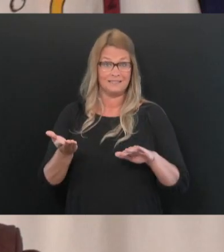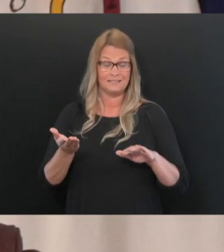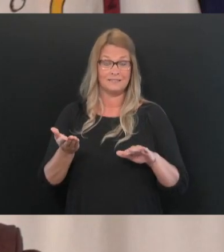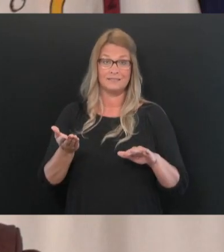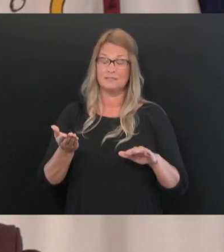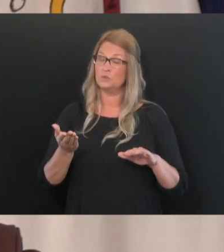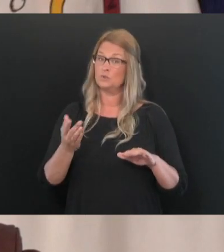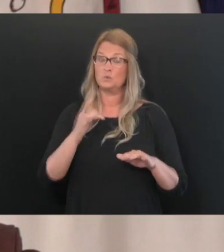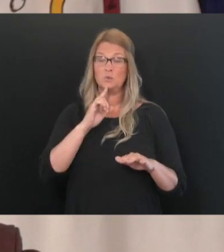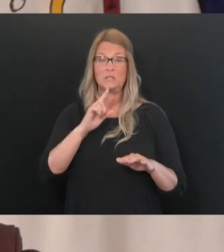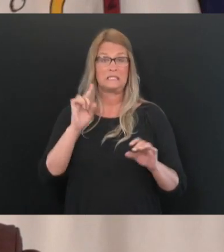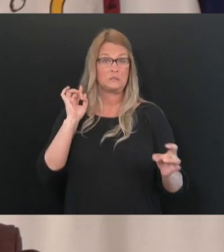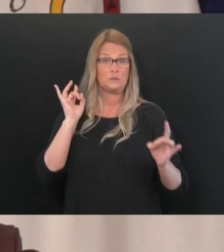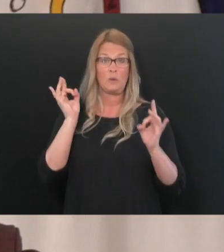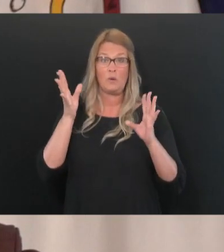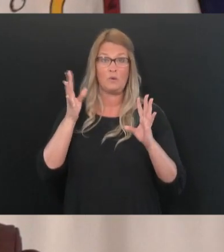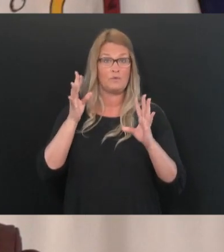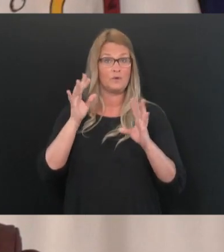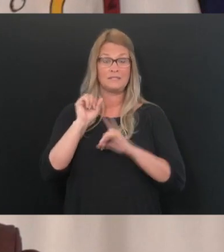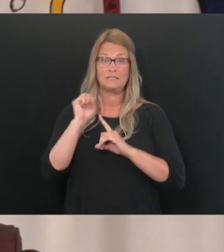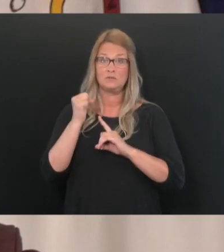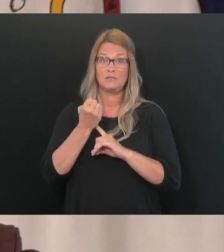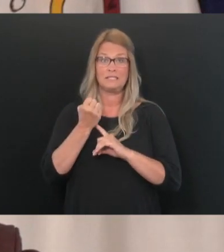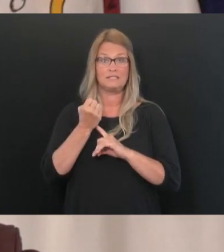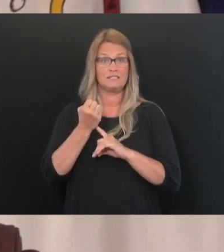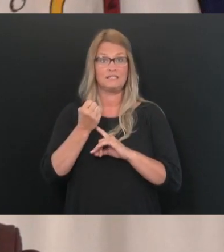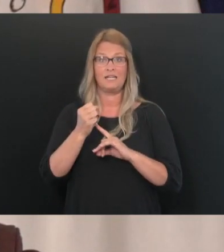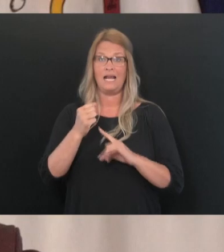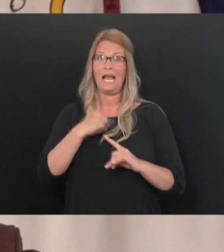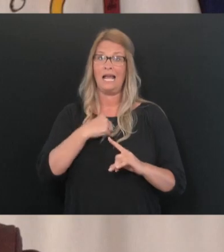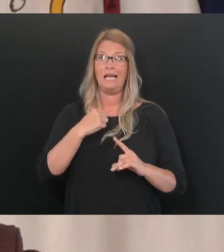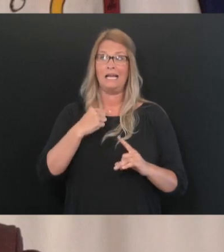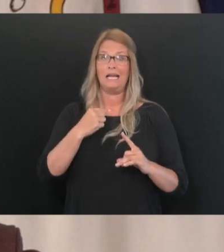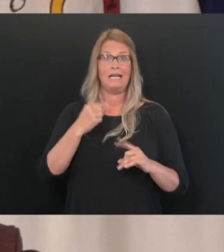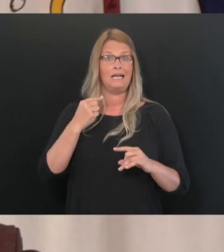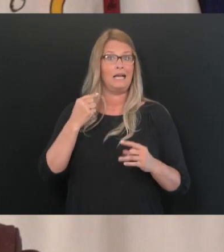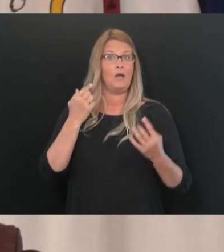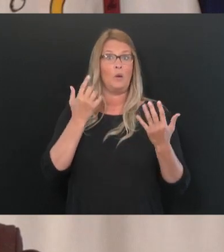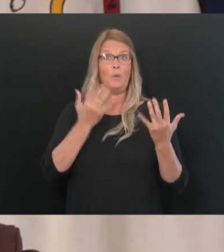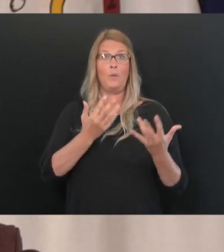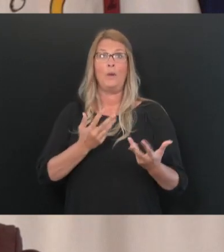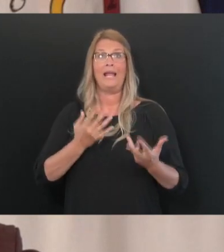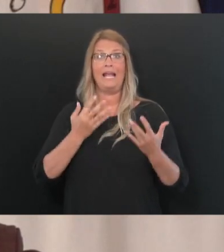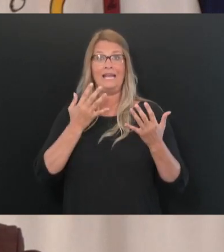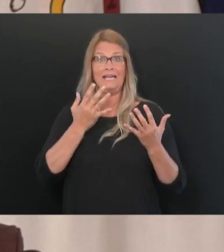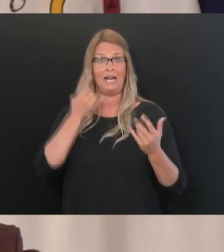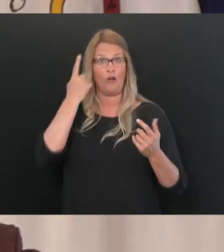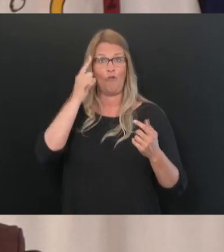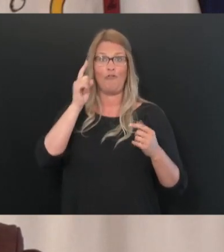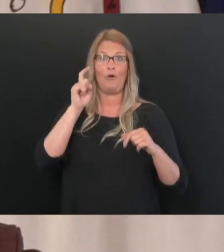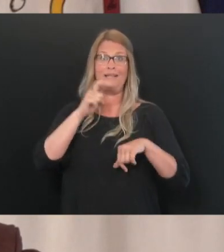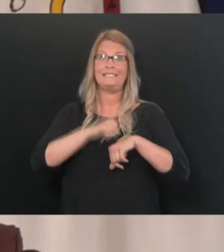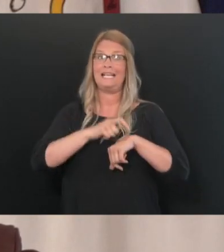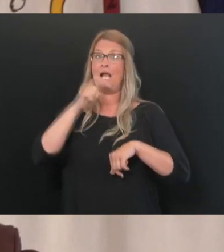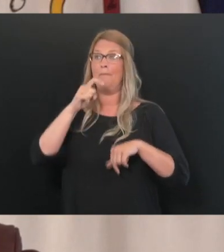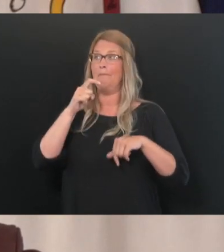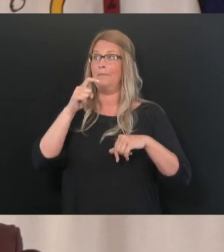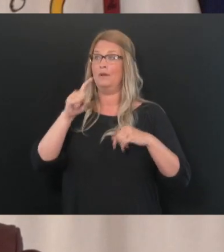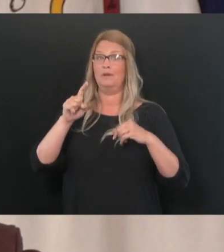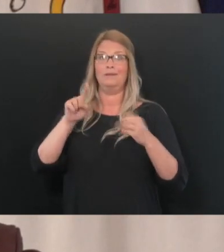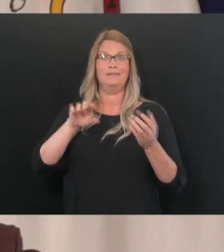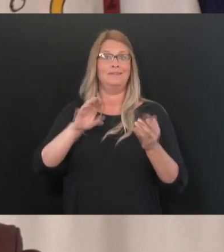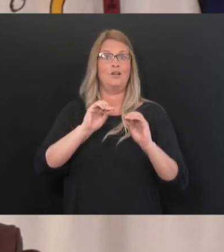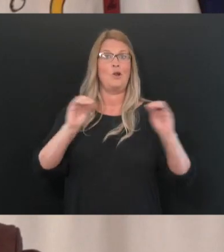when I so look forward to the time when we can hope and pray that we don't have deaths